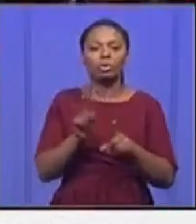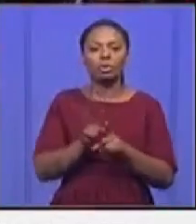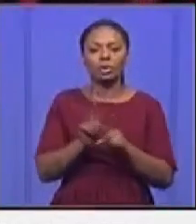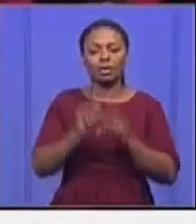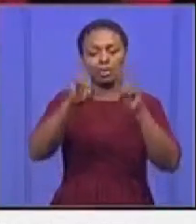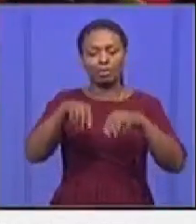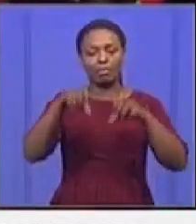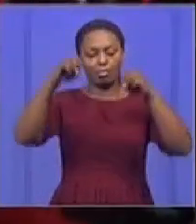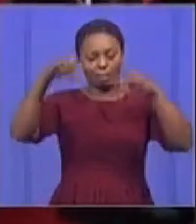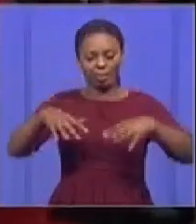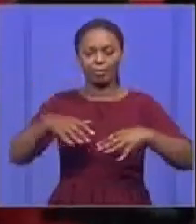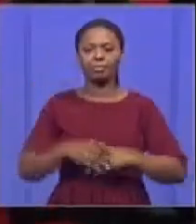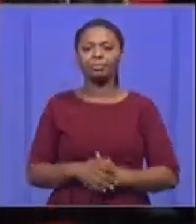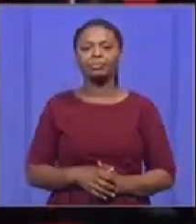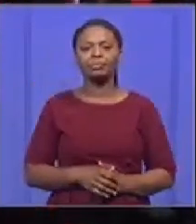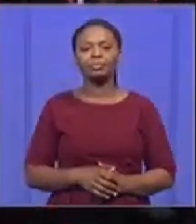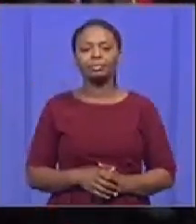ya motlakase.